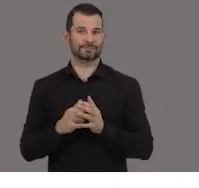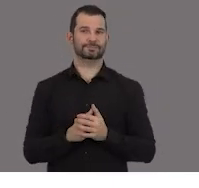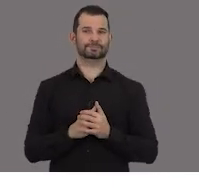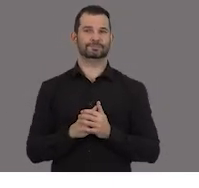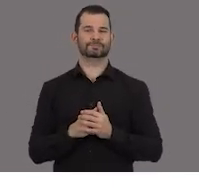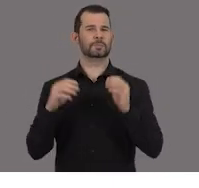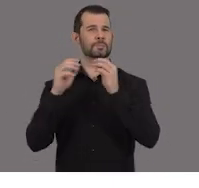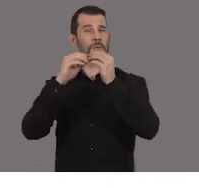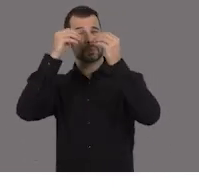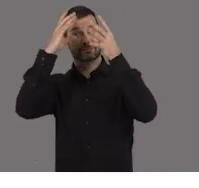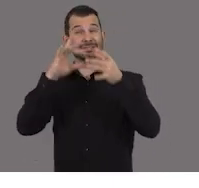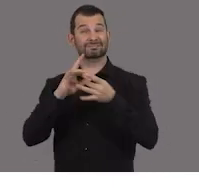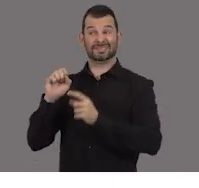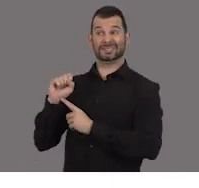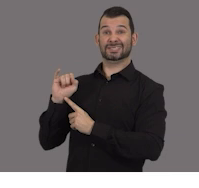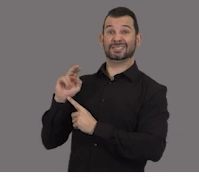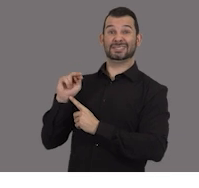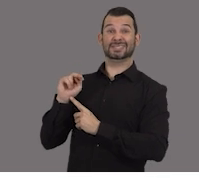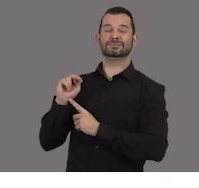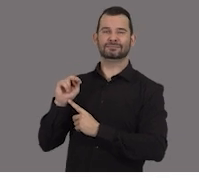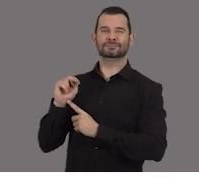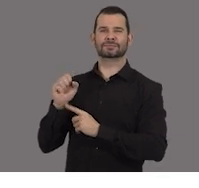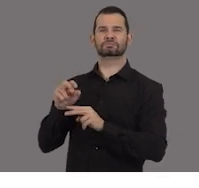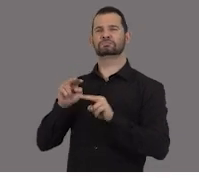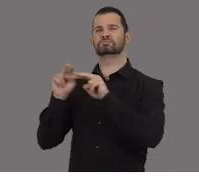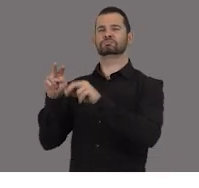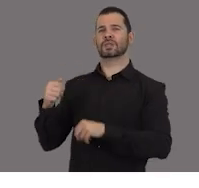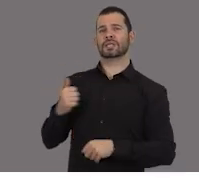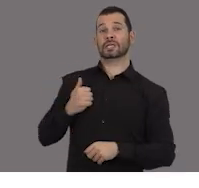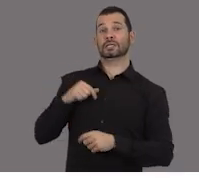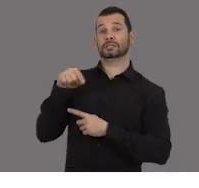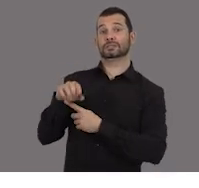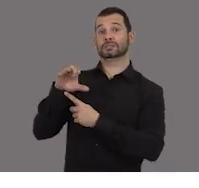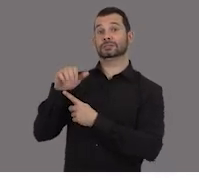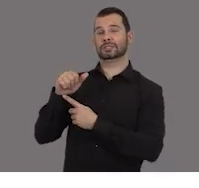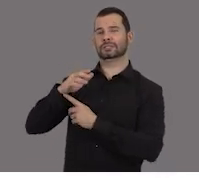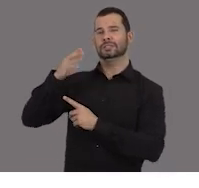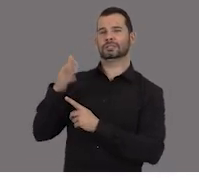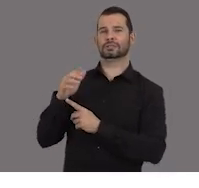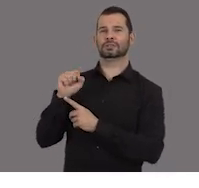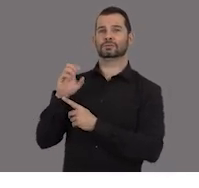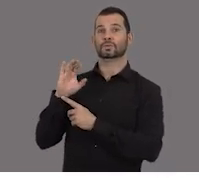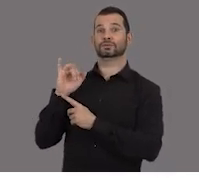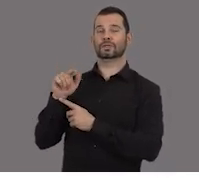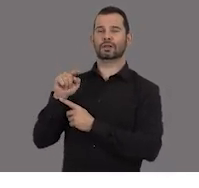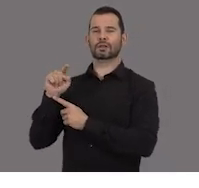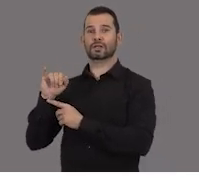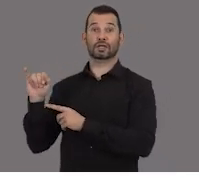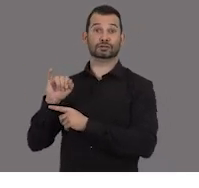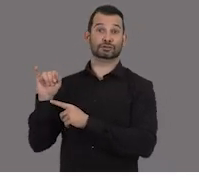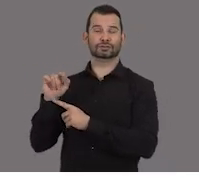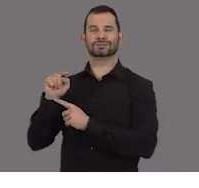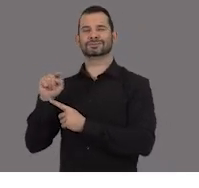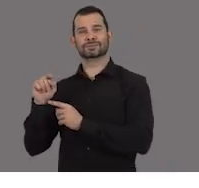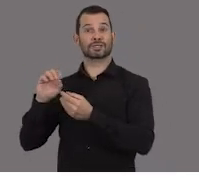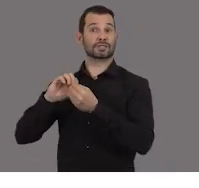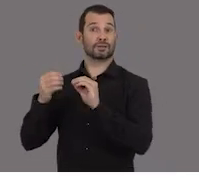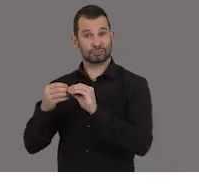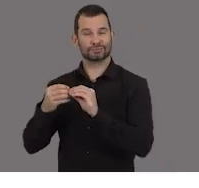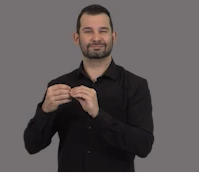by mail, or in person. For more information on the SIN, go to